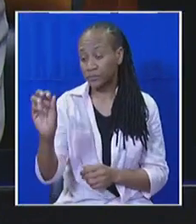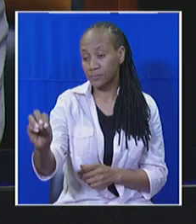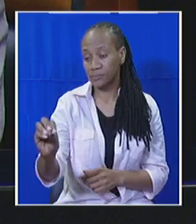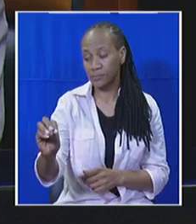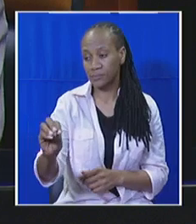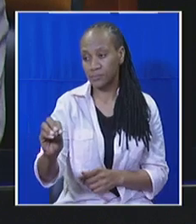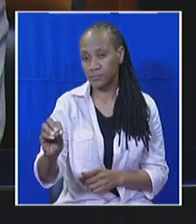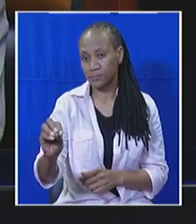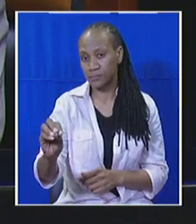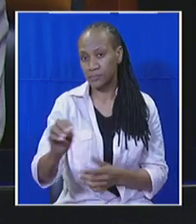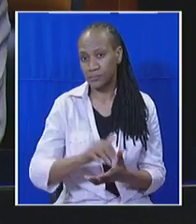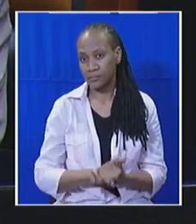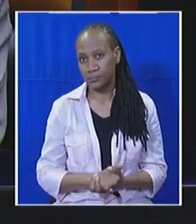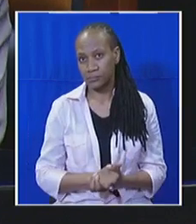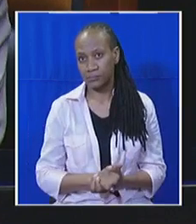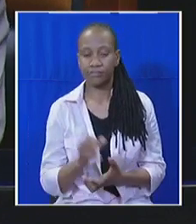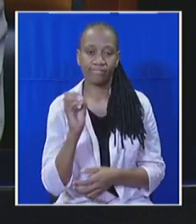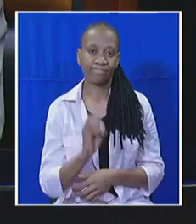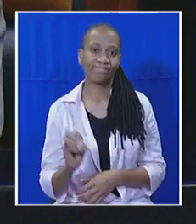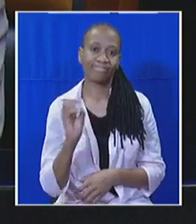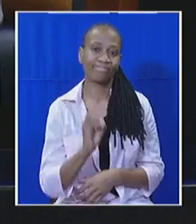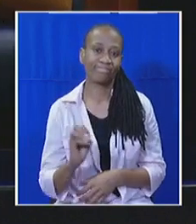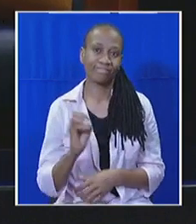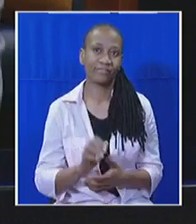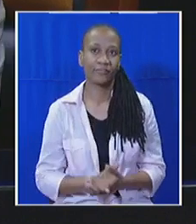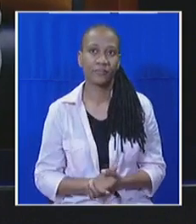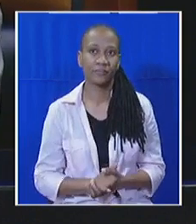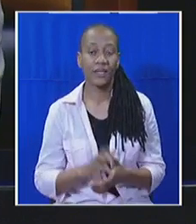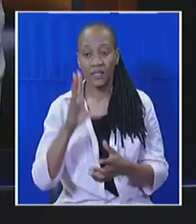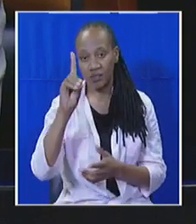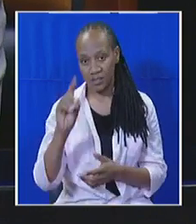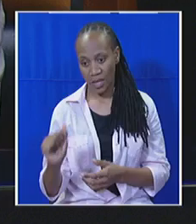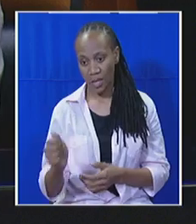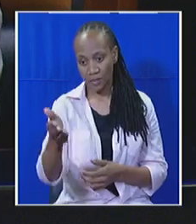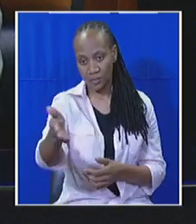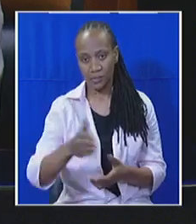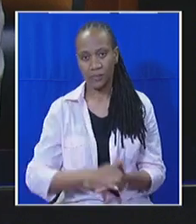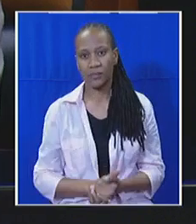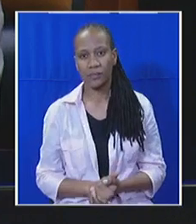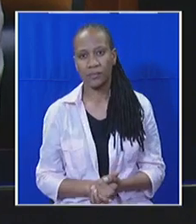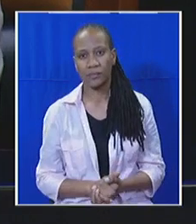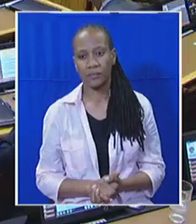objections? No objections. Agreed to. The Democratic Alliance.